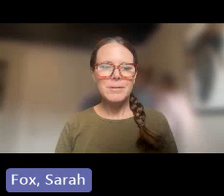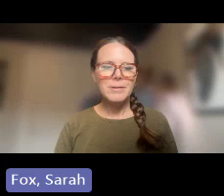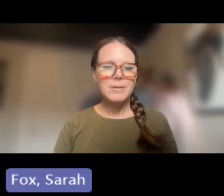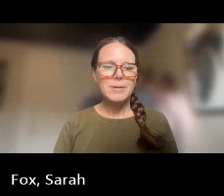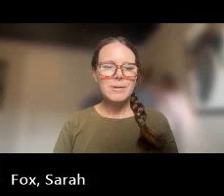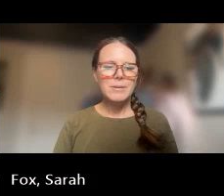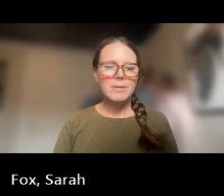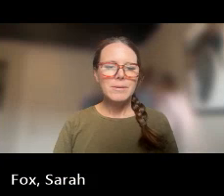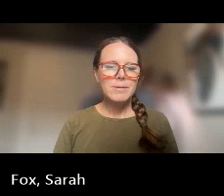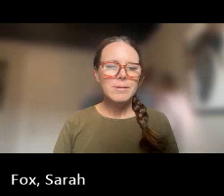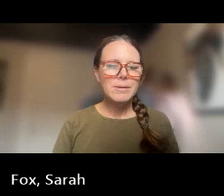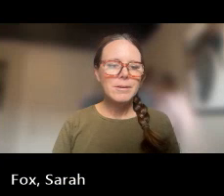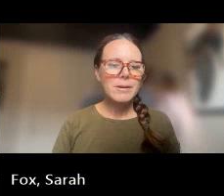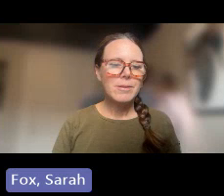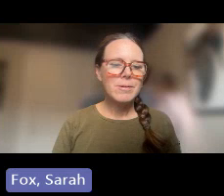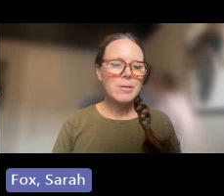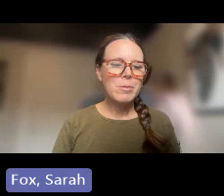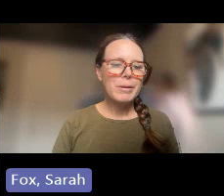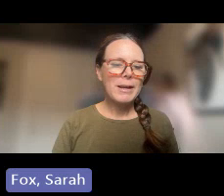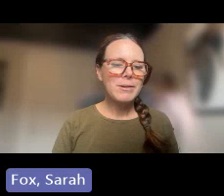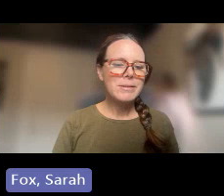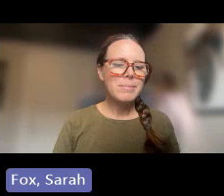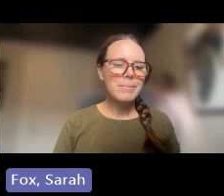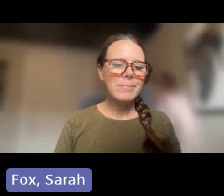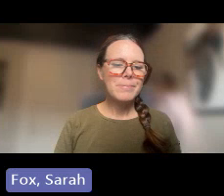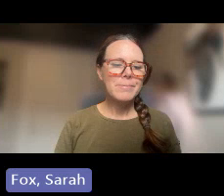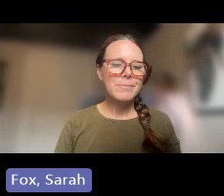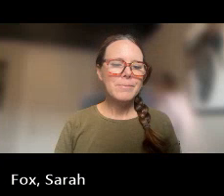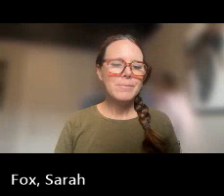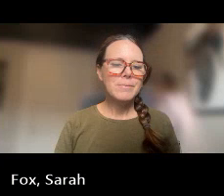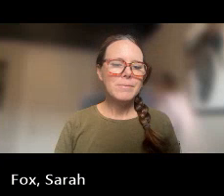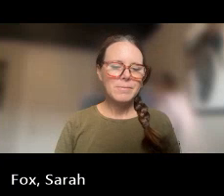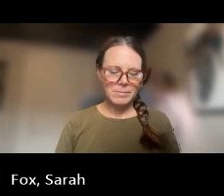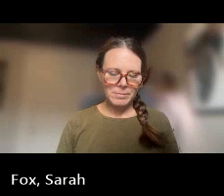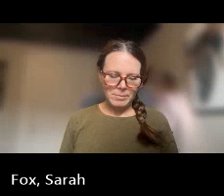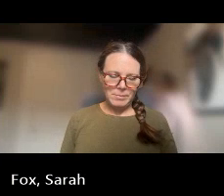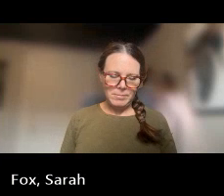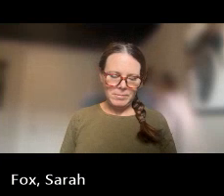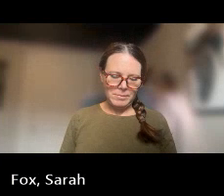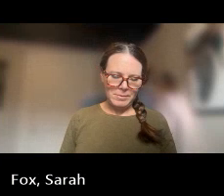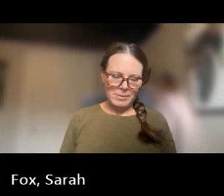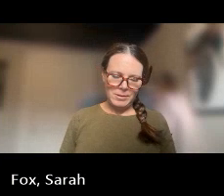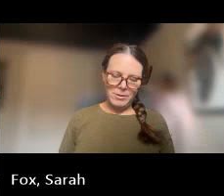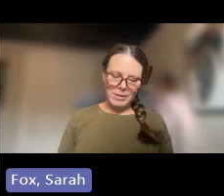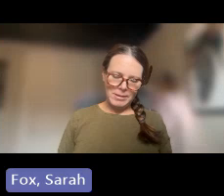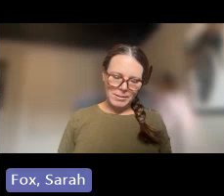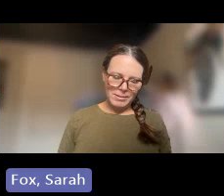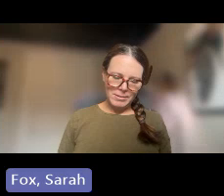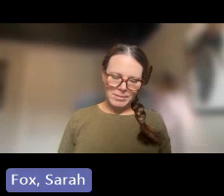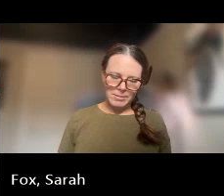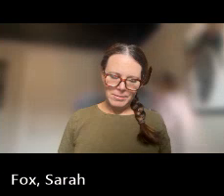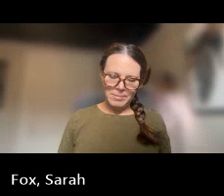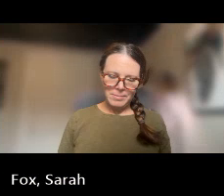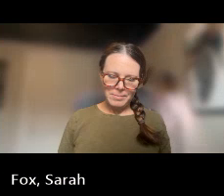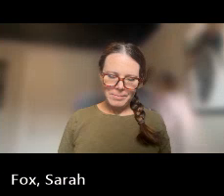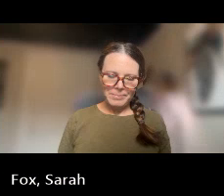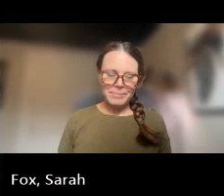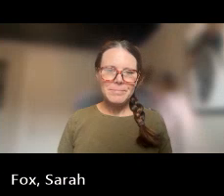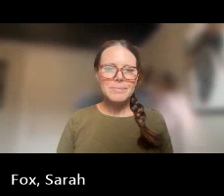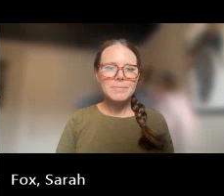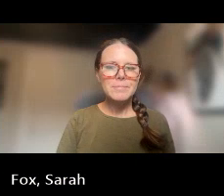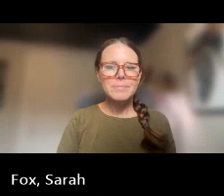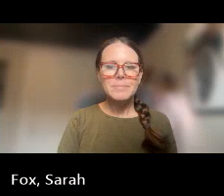Got it. Are there any more placards up? There are not. And what I will say, if you